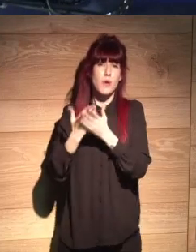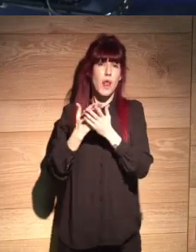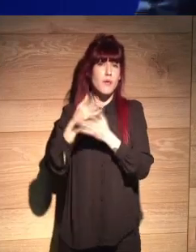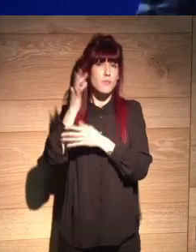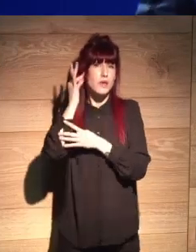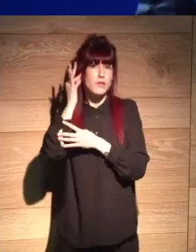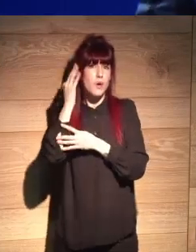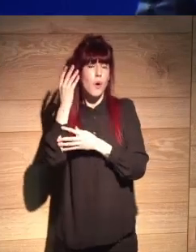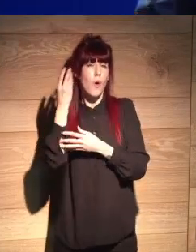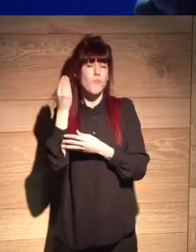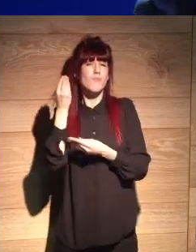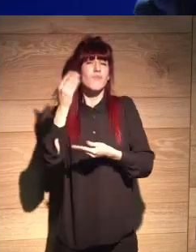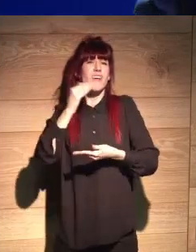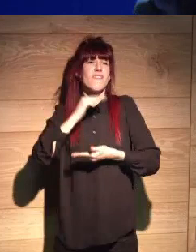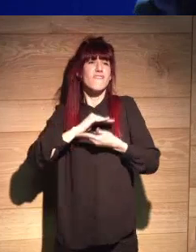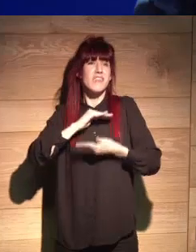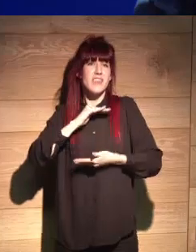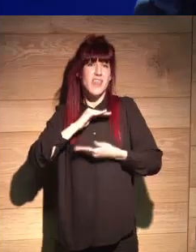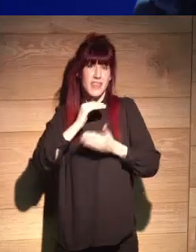women with